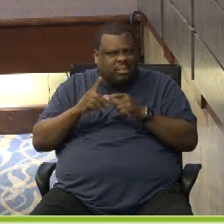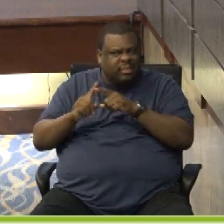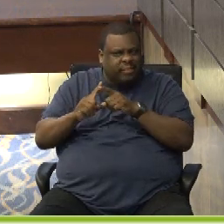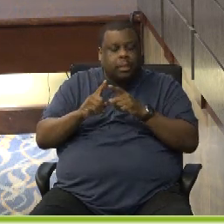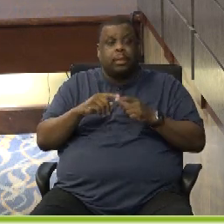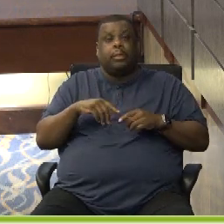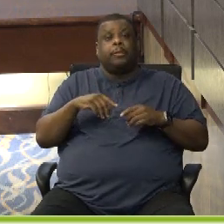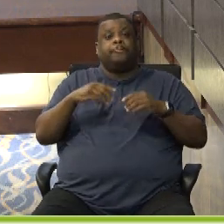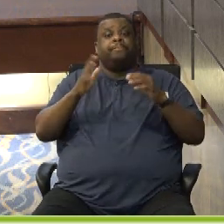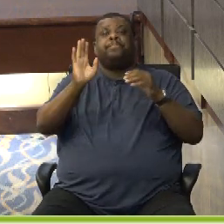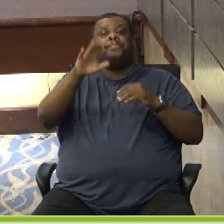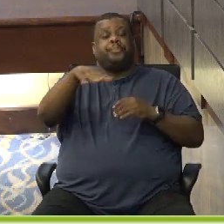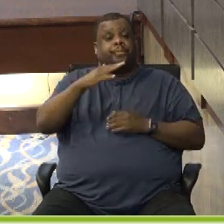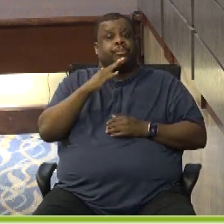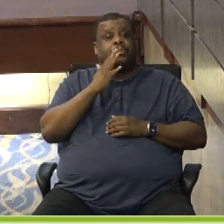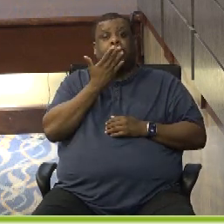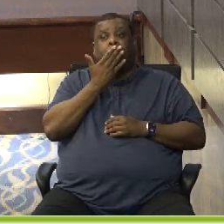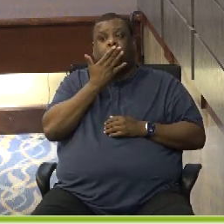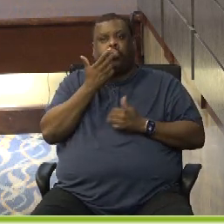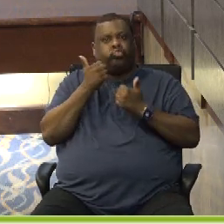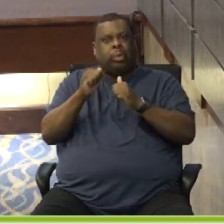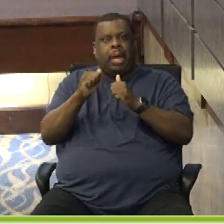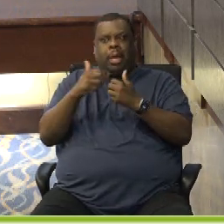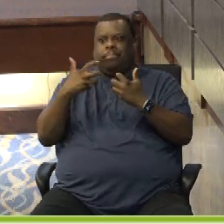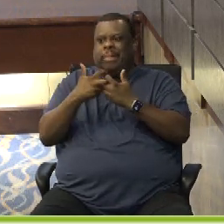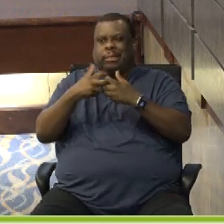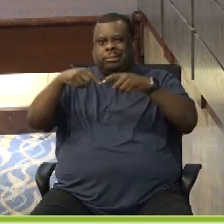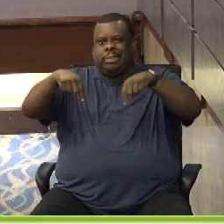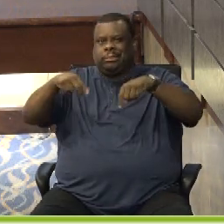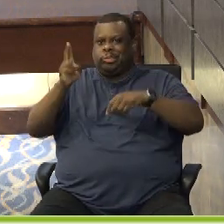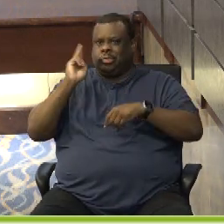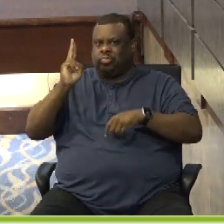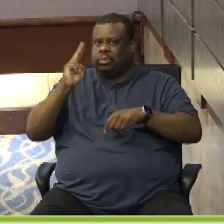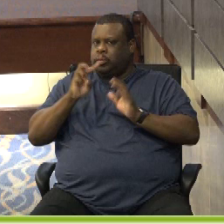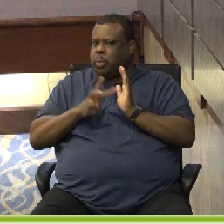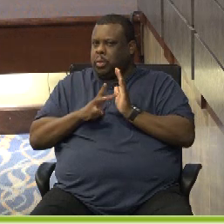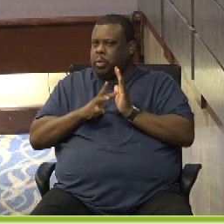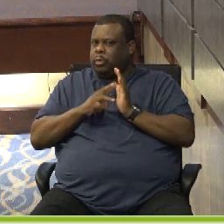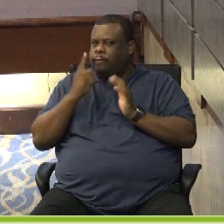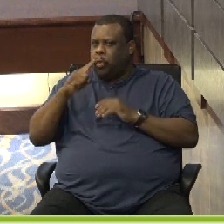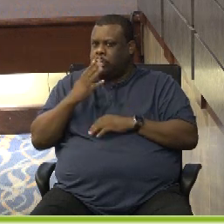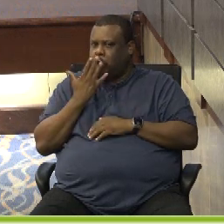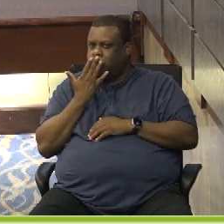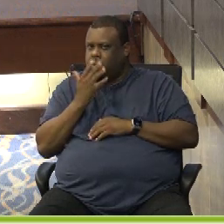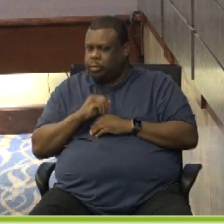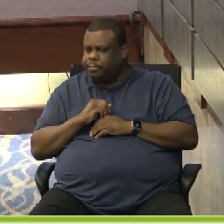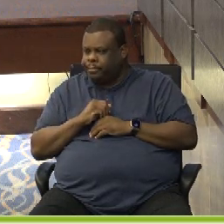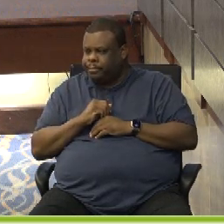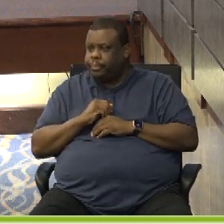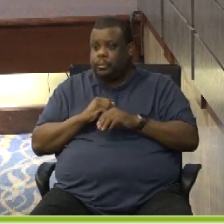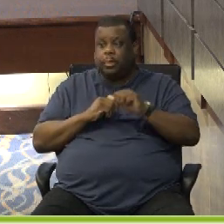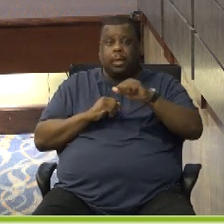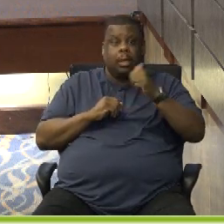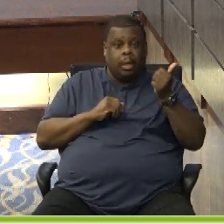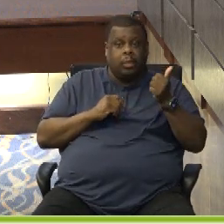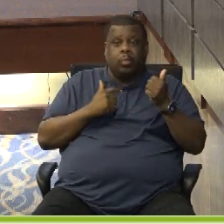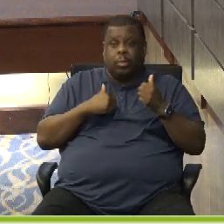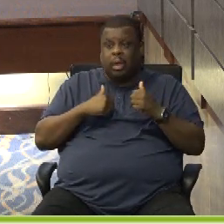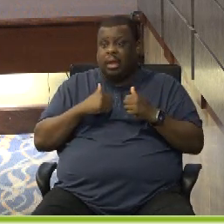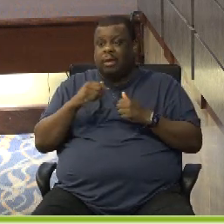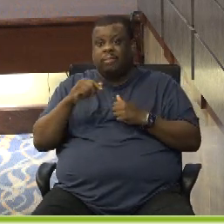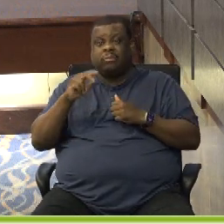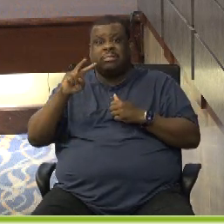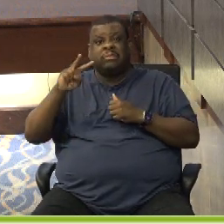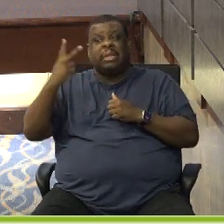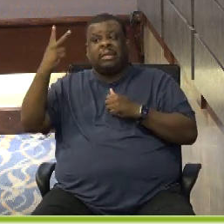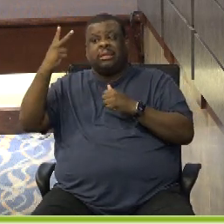we tried to stay true to the heritage in using blues for our hero colors, but we also do have secondary tones that